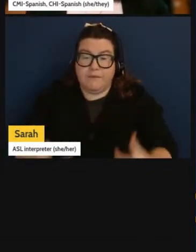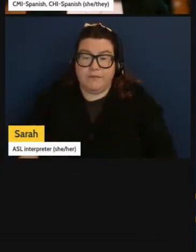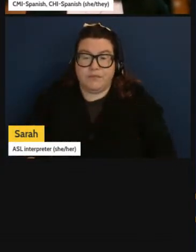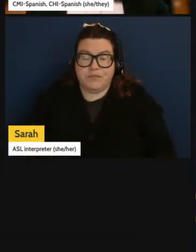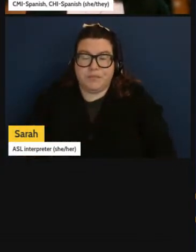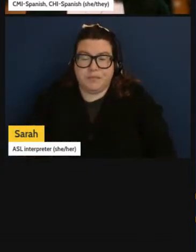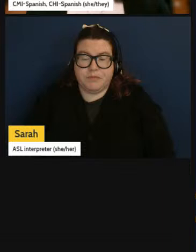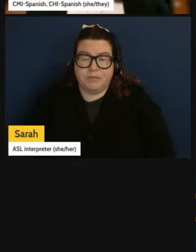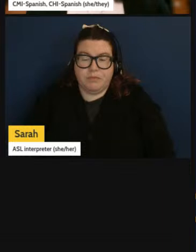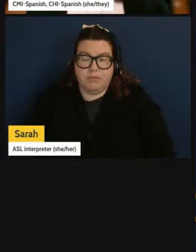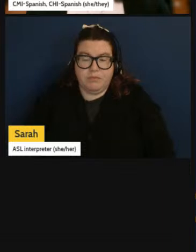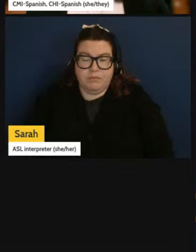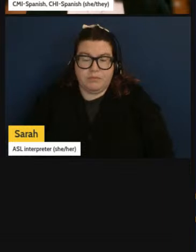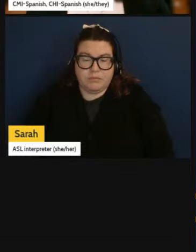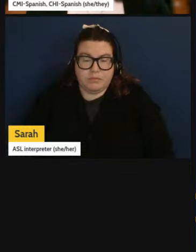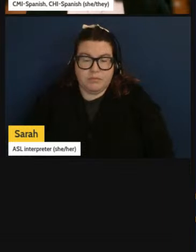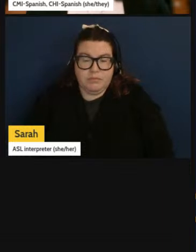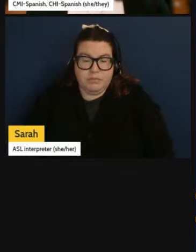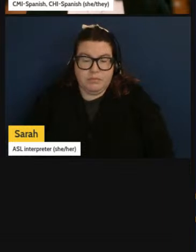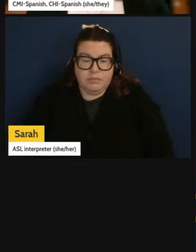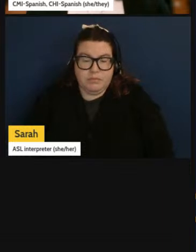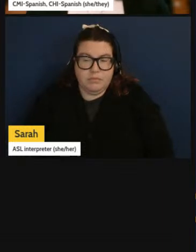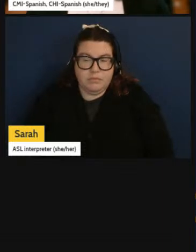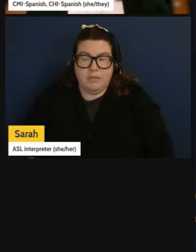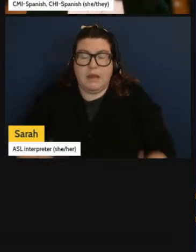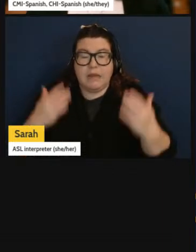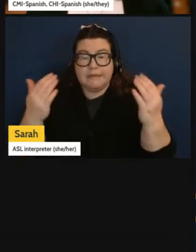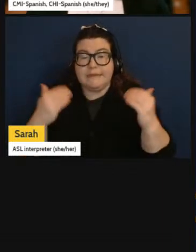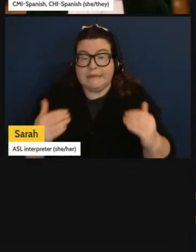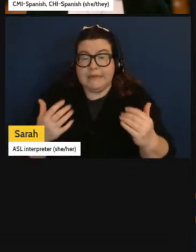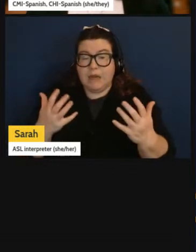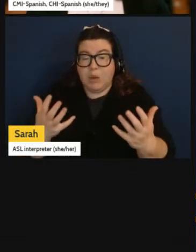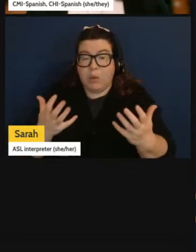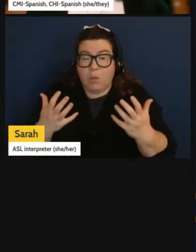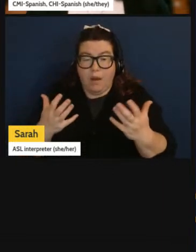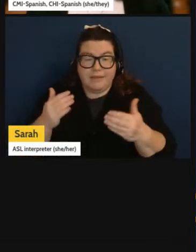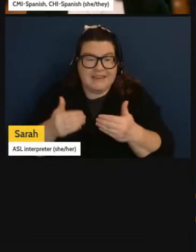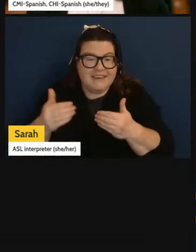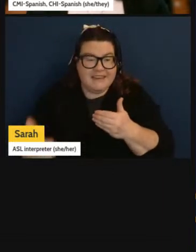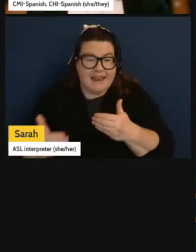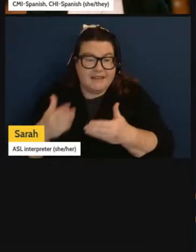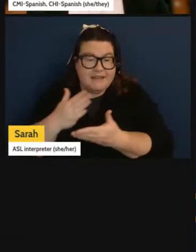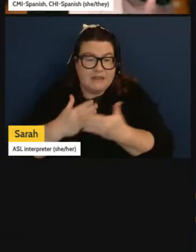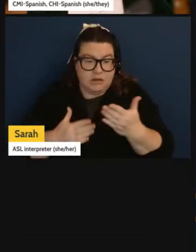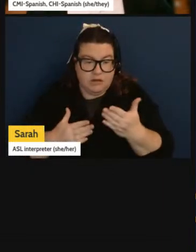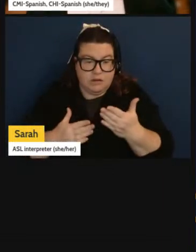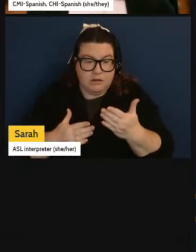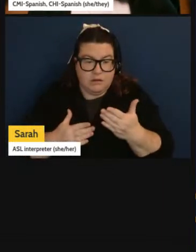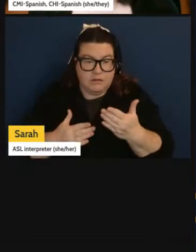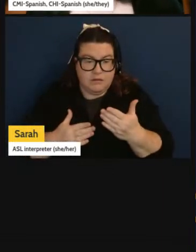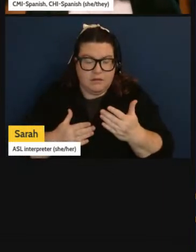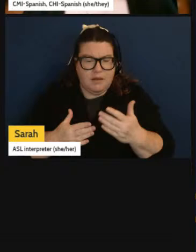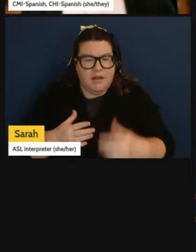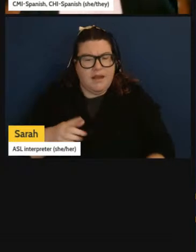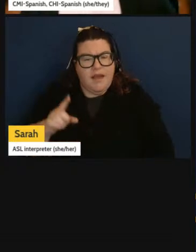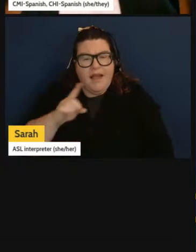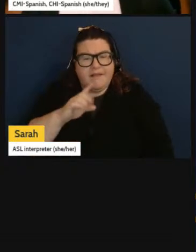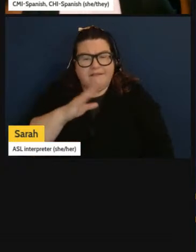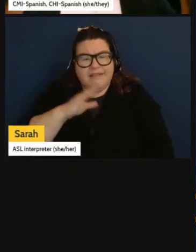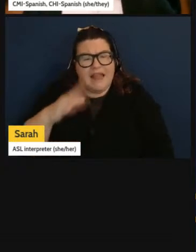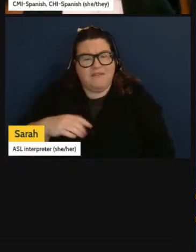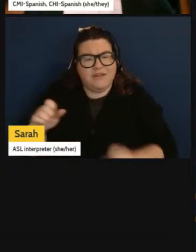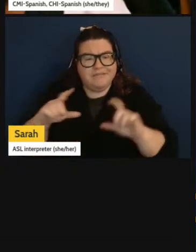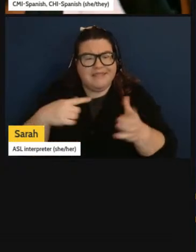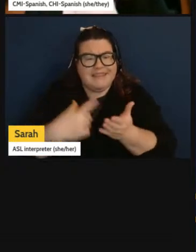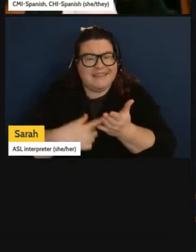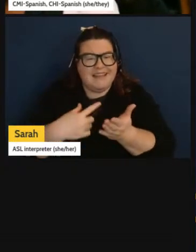All right. Well, I wanted to move on to our next section. Actually, I never really went over this slide, did I? I